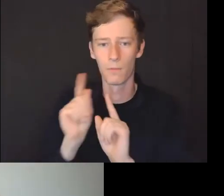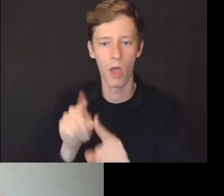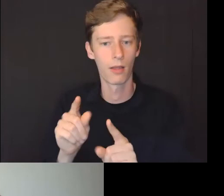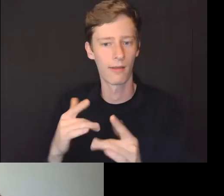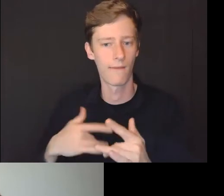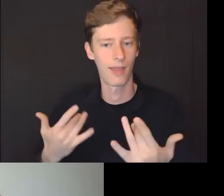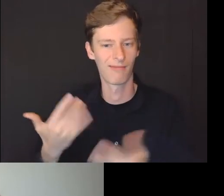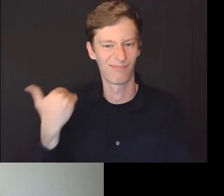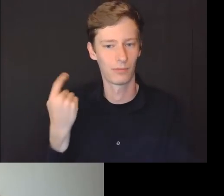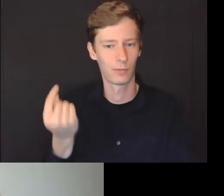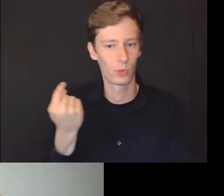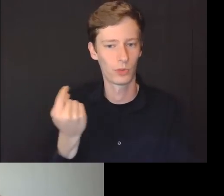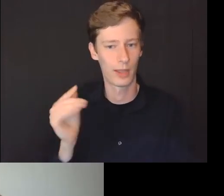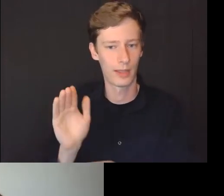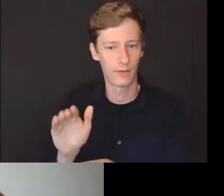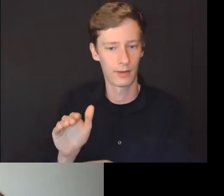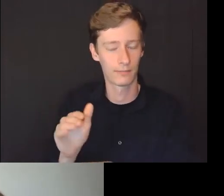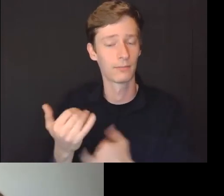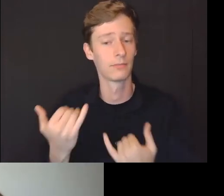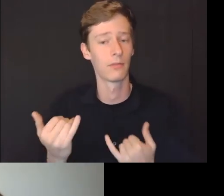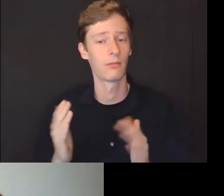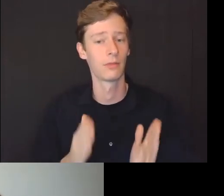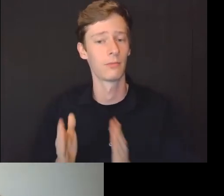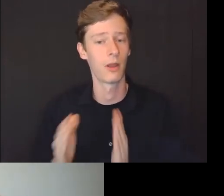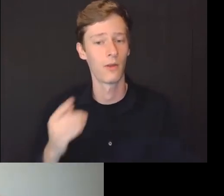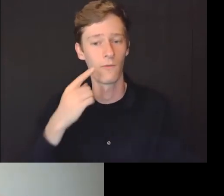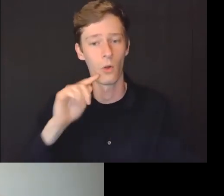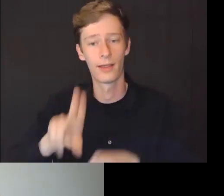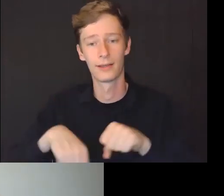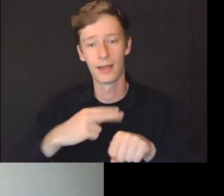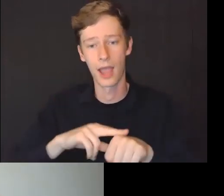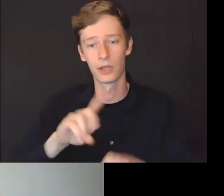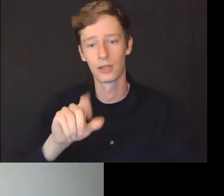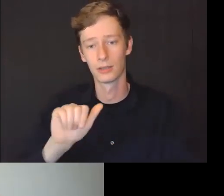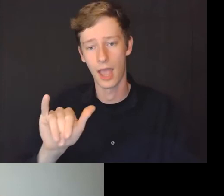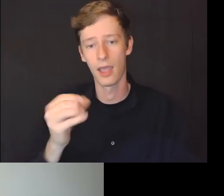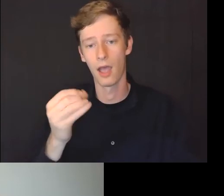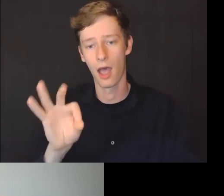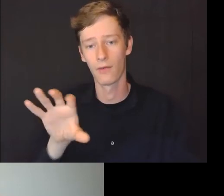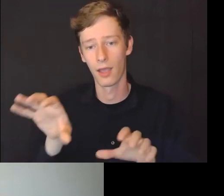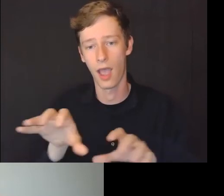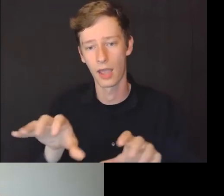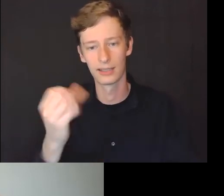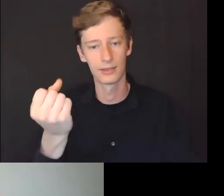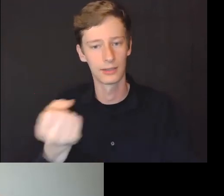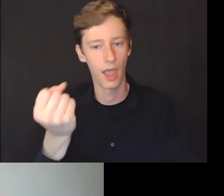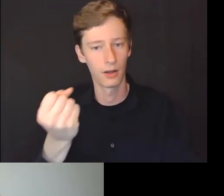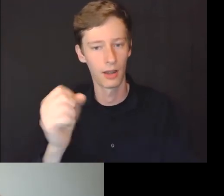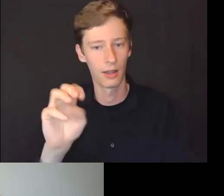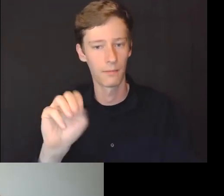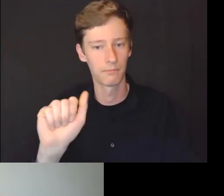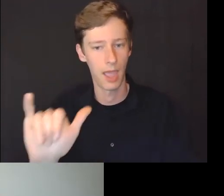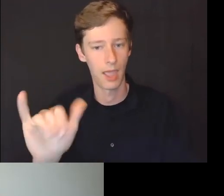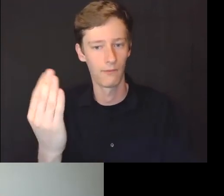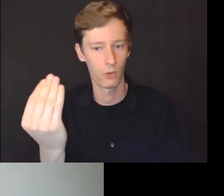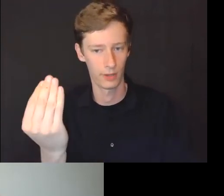now we're preparing for it's what's actually going to be a national day of action on Saturday, May 14th. And so right